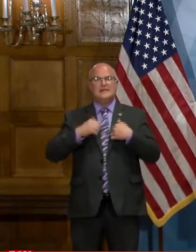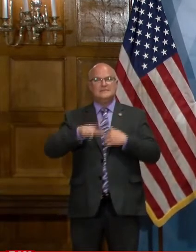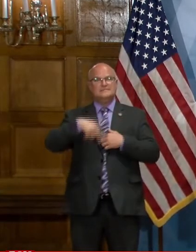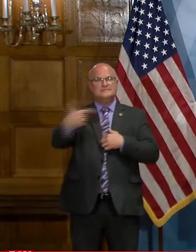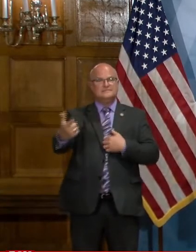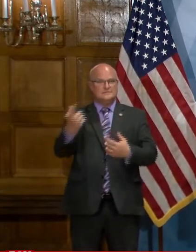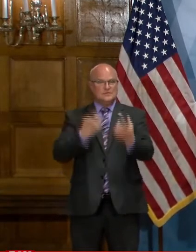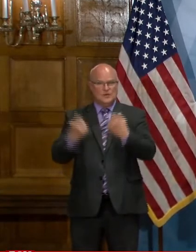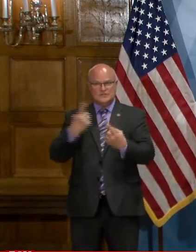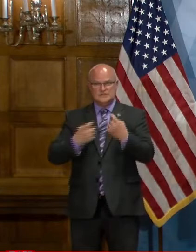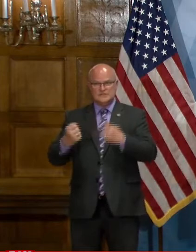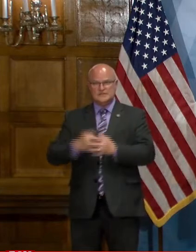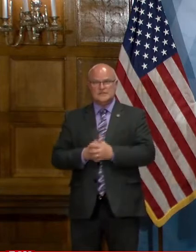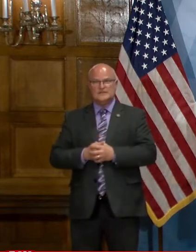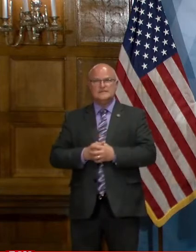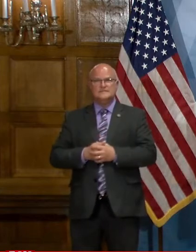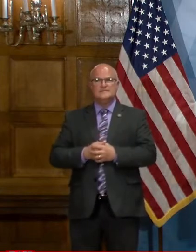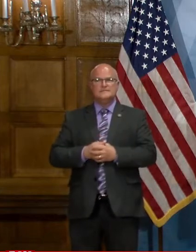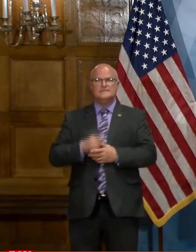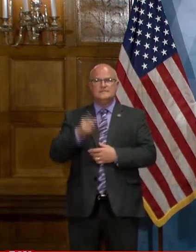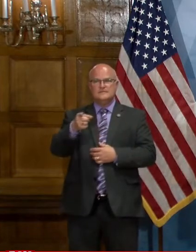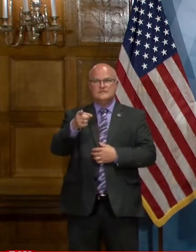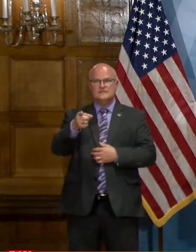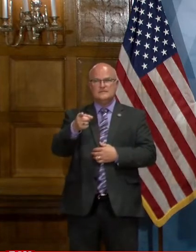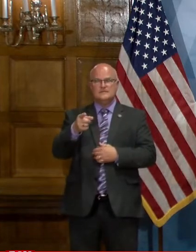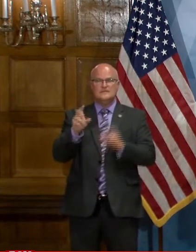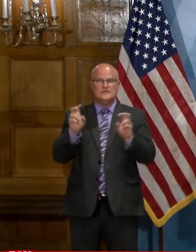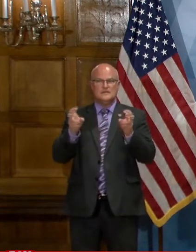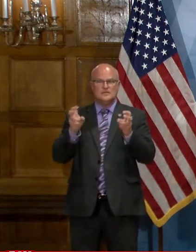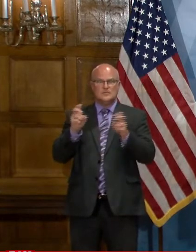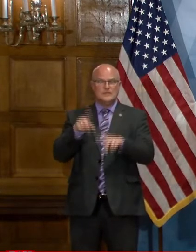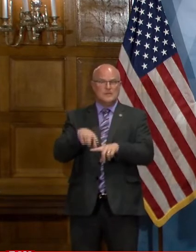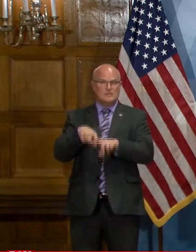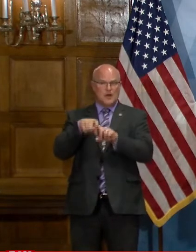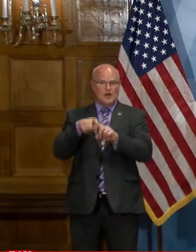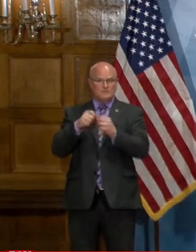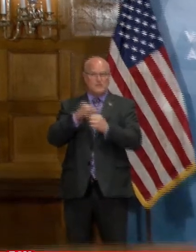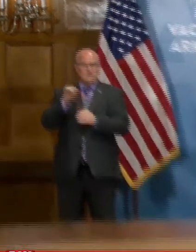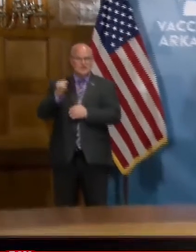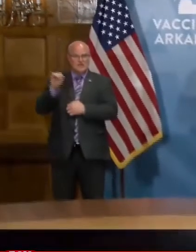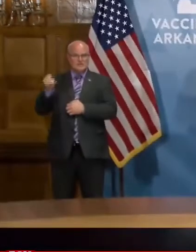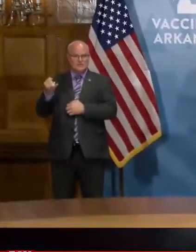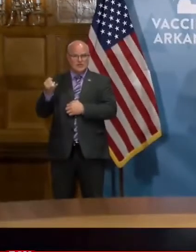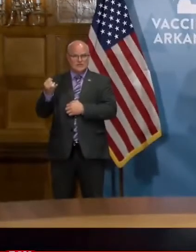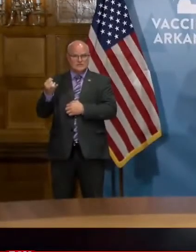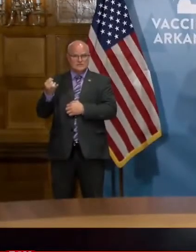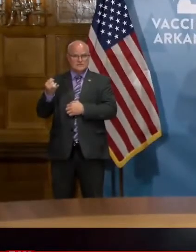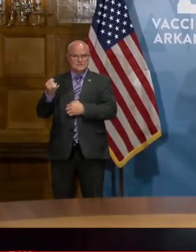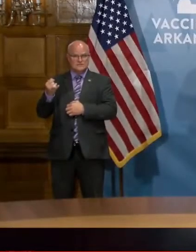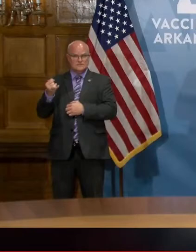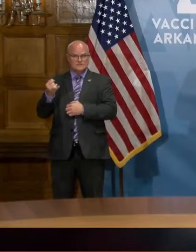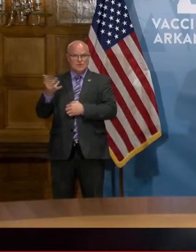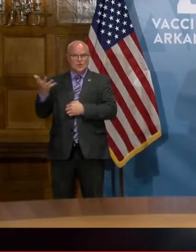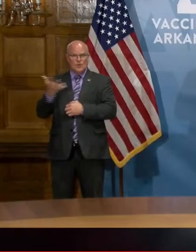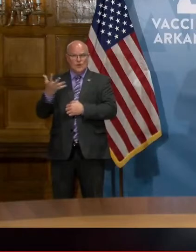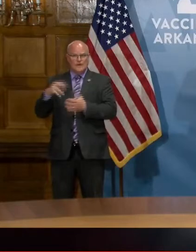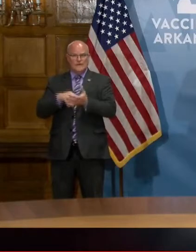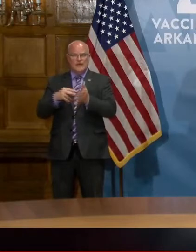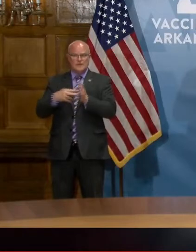any questions. In terms of the pause on Johnson & Johnson, what does that